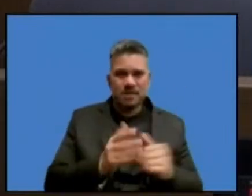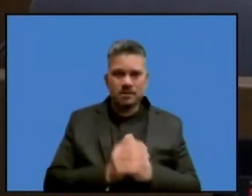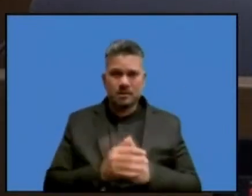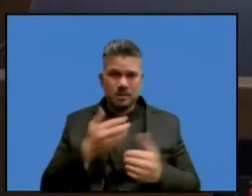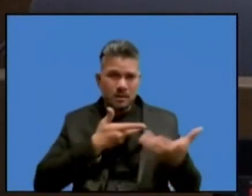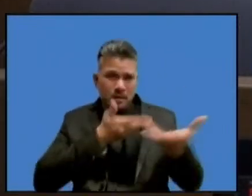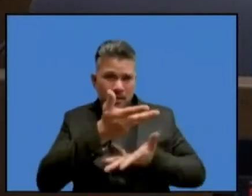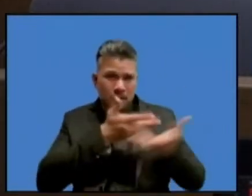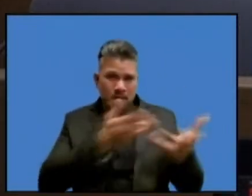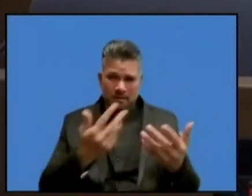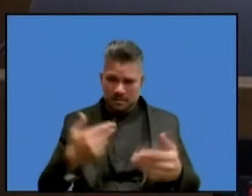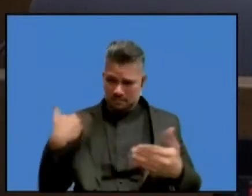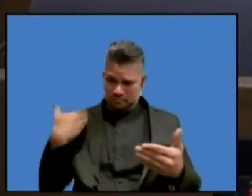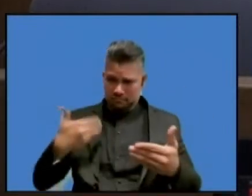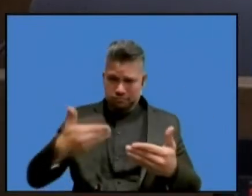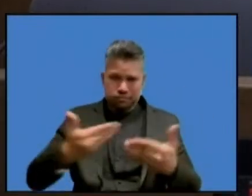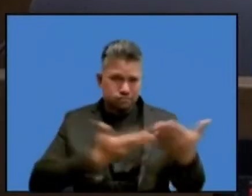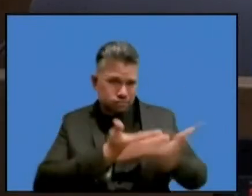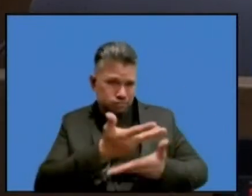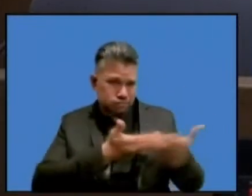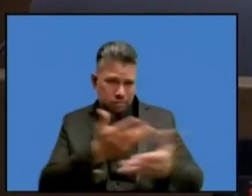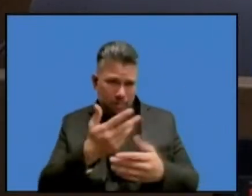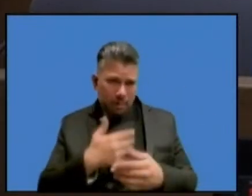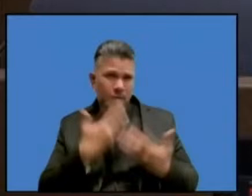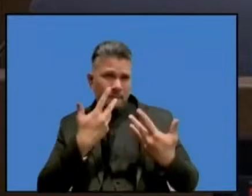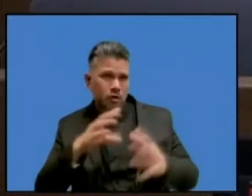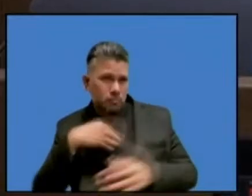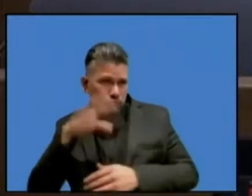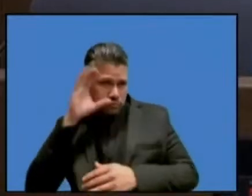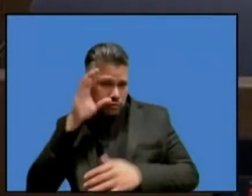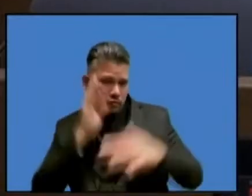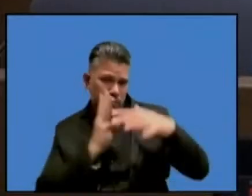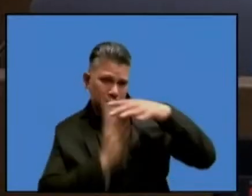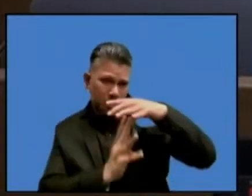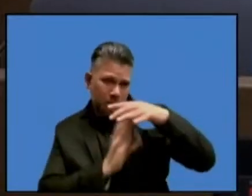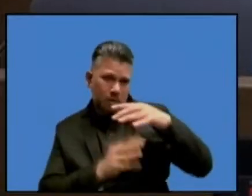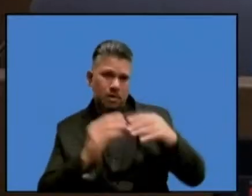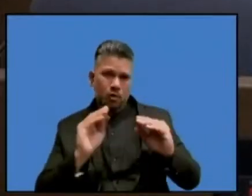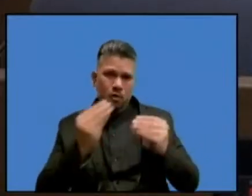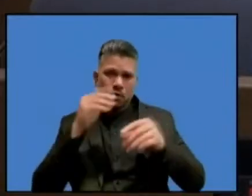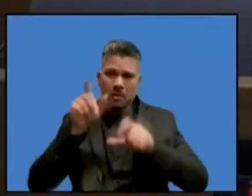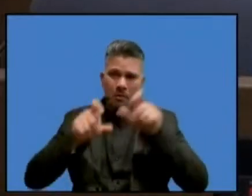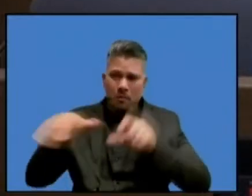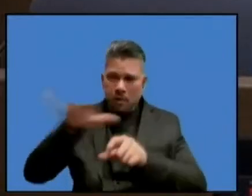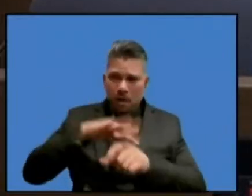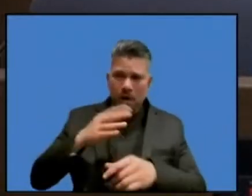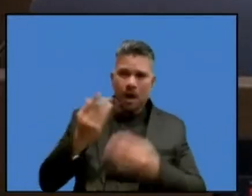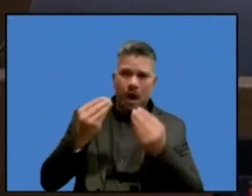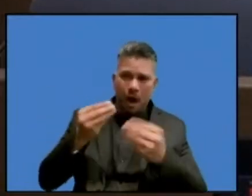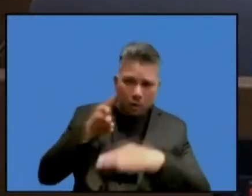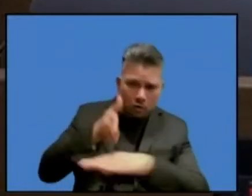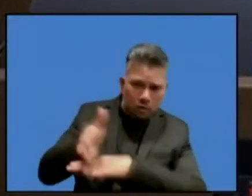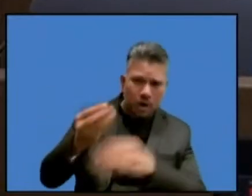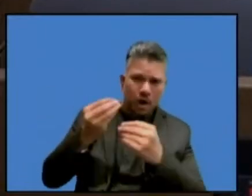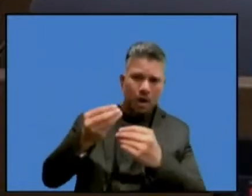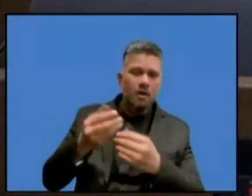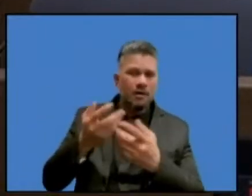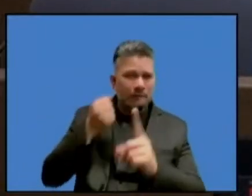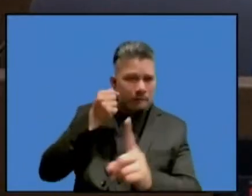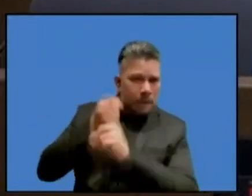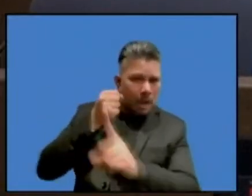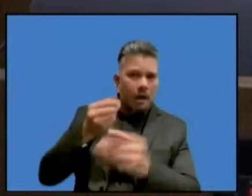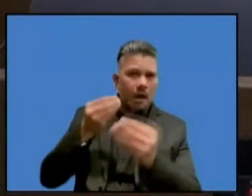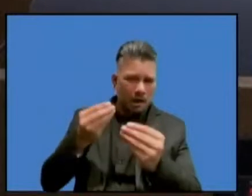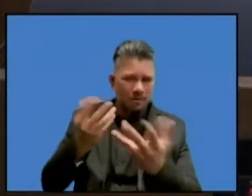that migration presents for young people, as well as the negative impacts and barriers they face. We know that seeking educational opportunities